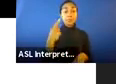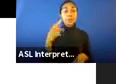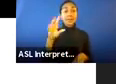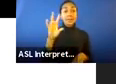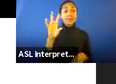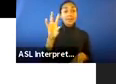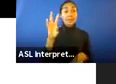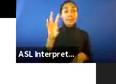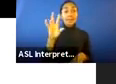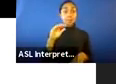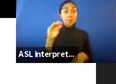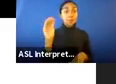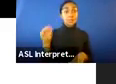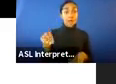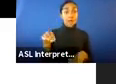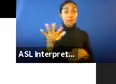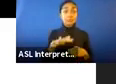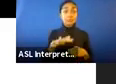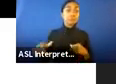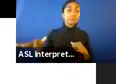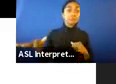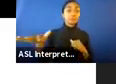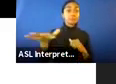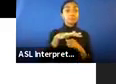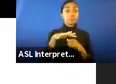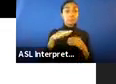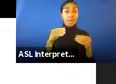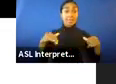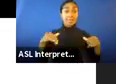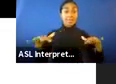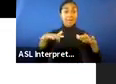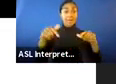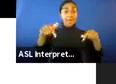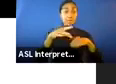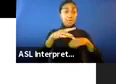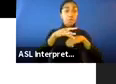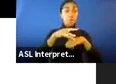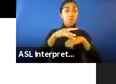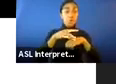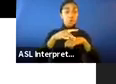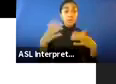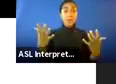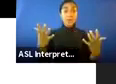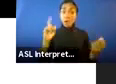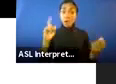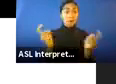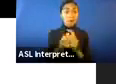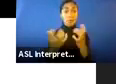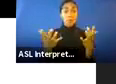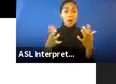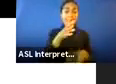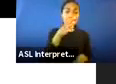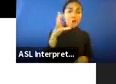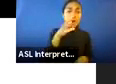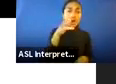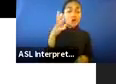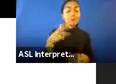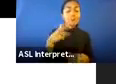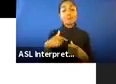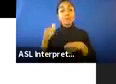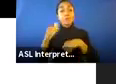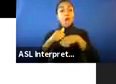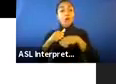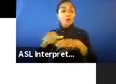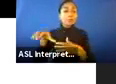on this planet has been either turned into farm fields, covered by concrete, swallowed up by dam reservoirs,